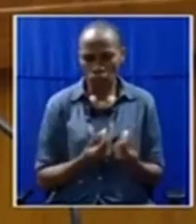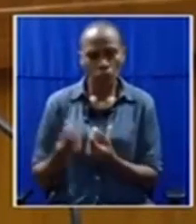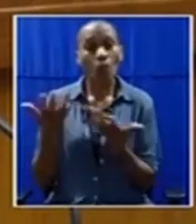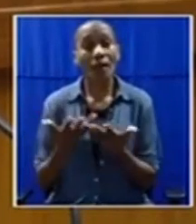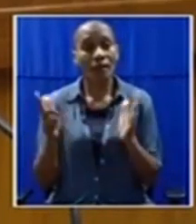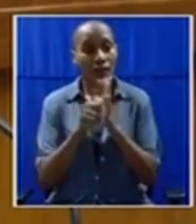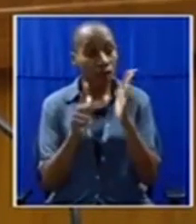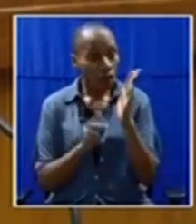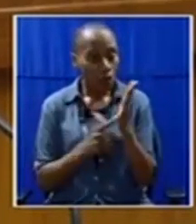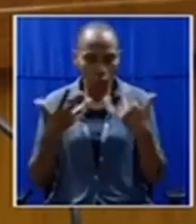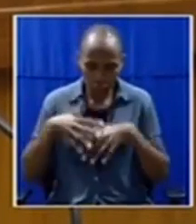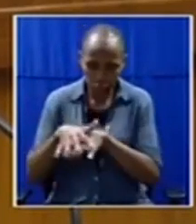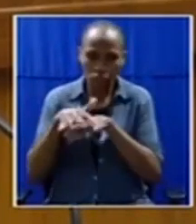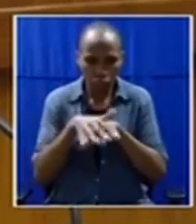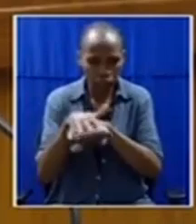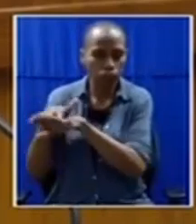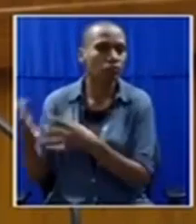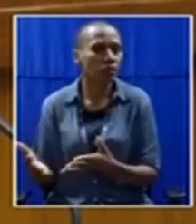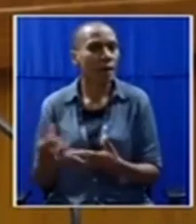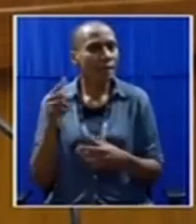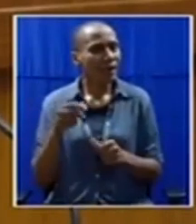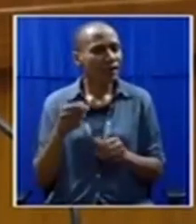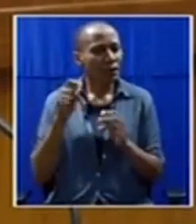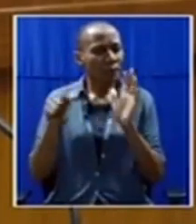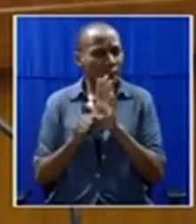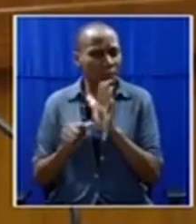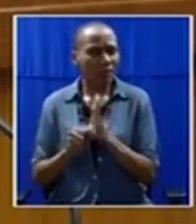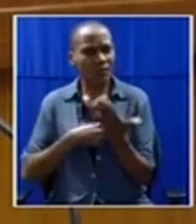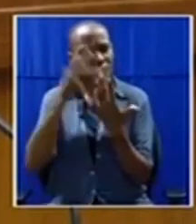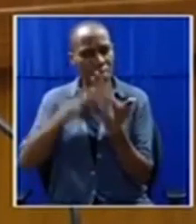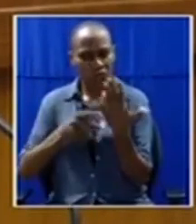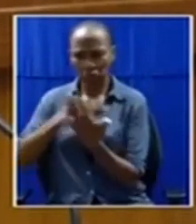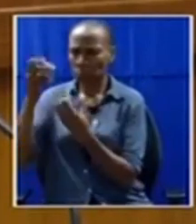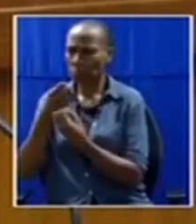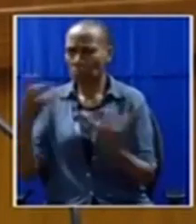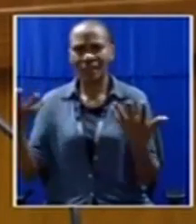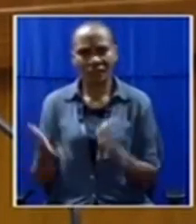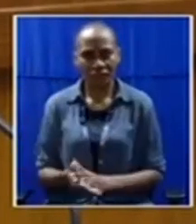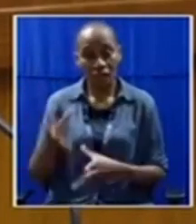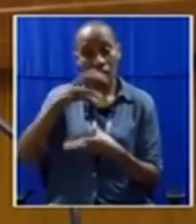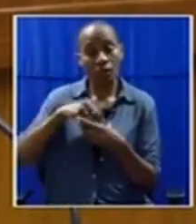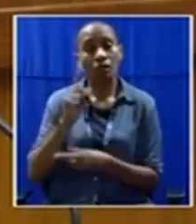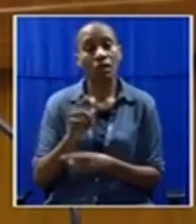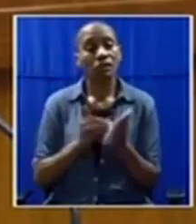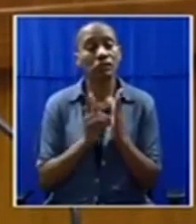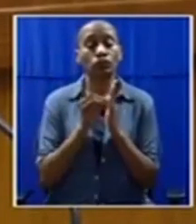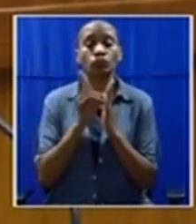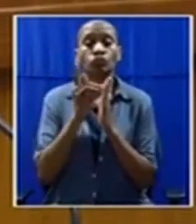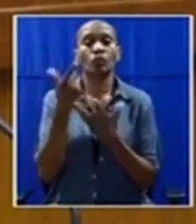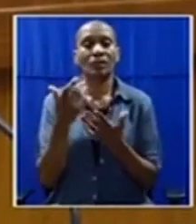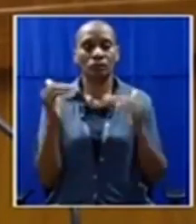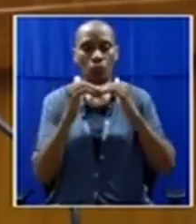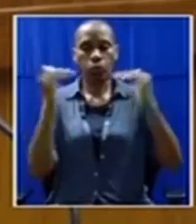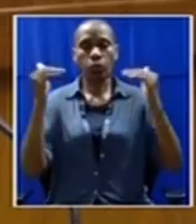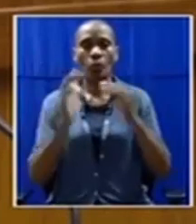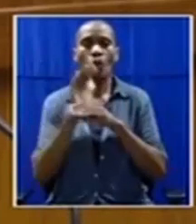sector, has carried forward a variety of important projects. This has included the development of standards